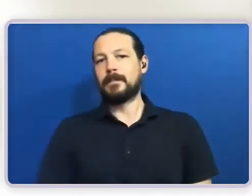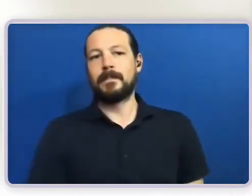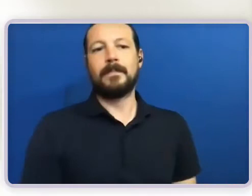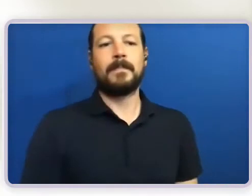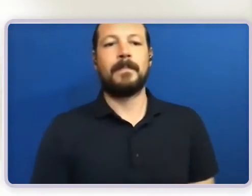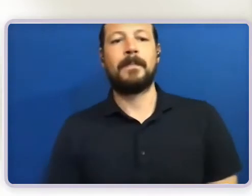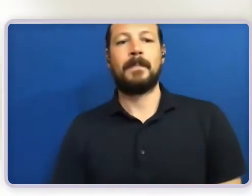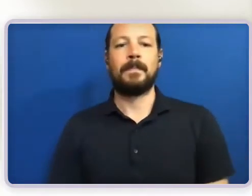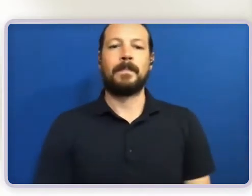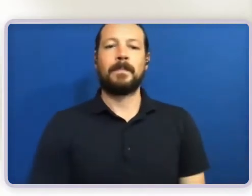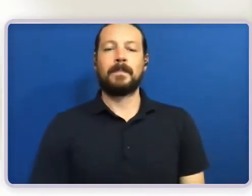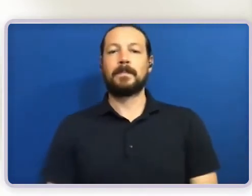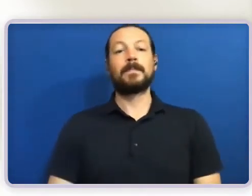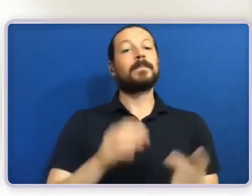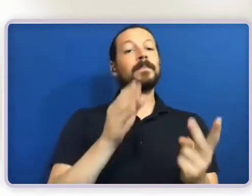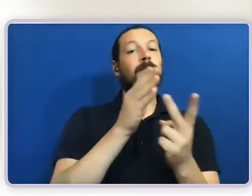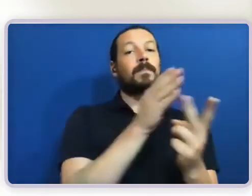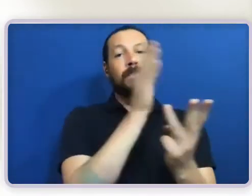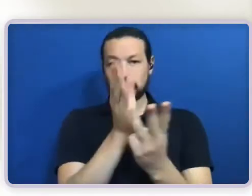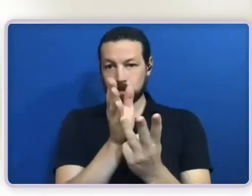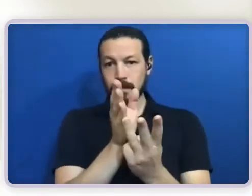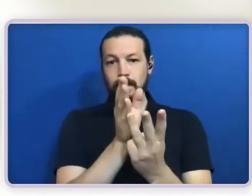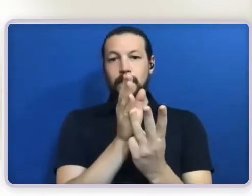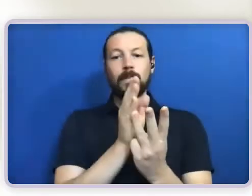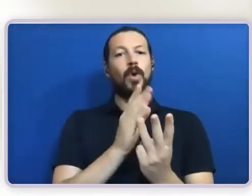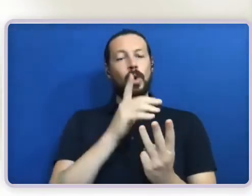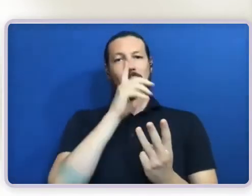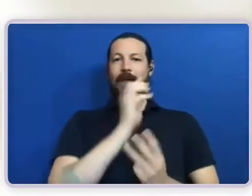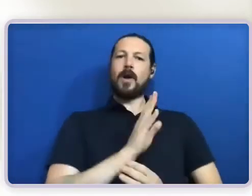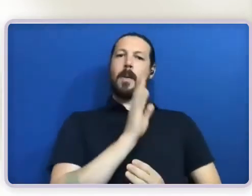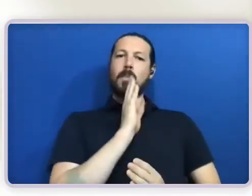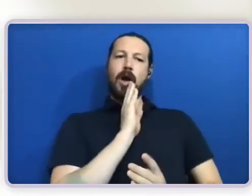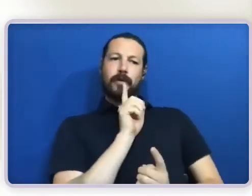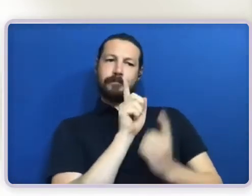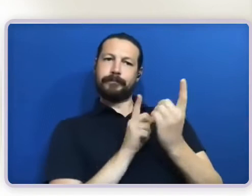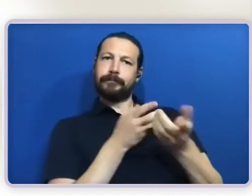Another option is sharing your story at a private session.